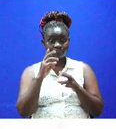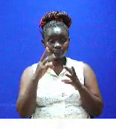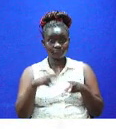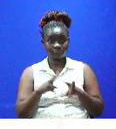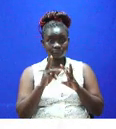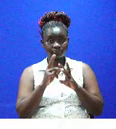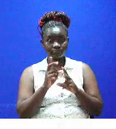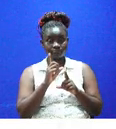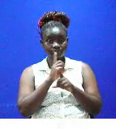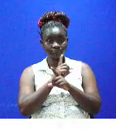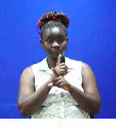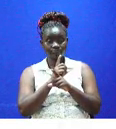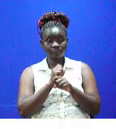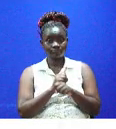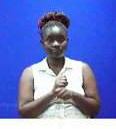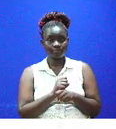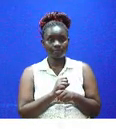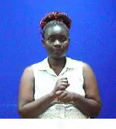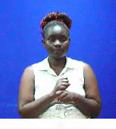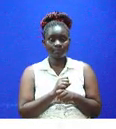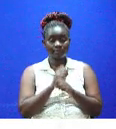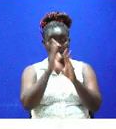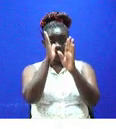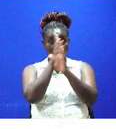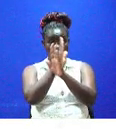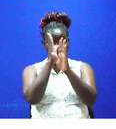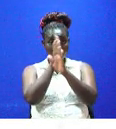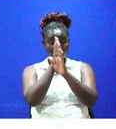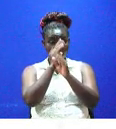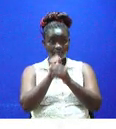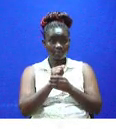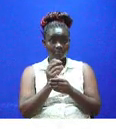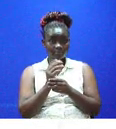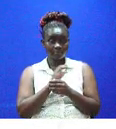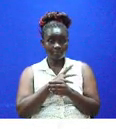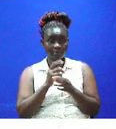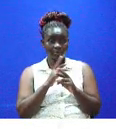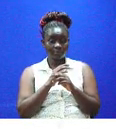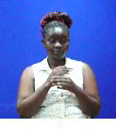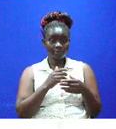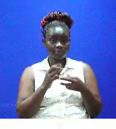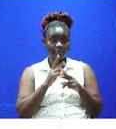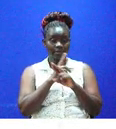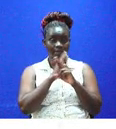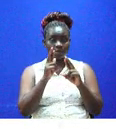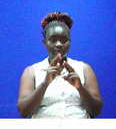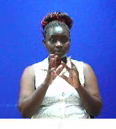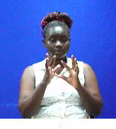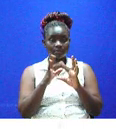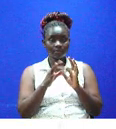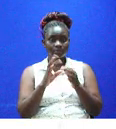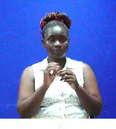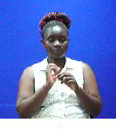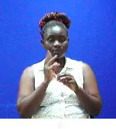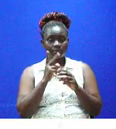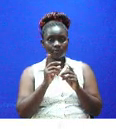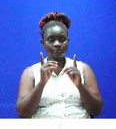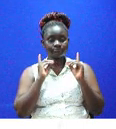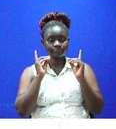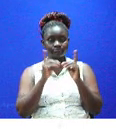kobisa obisi bwabo. We at the Cradle, which is a child rights organization, we decided to